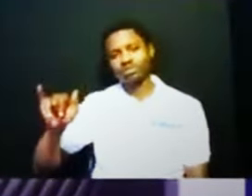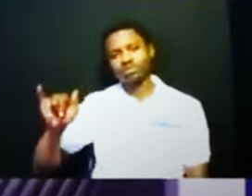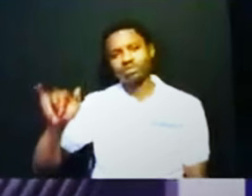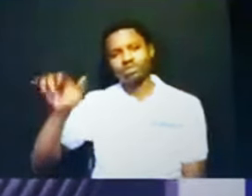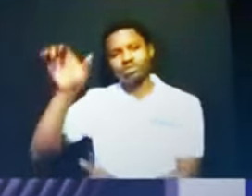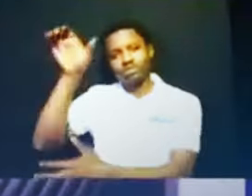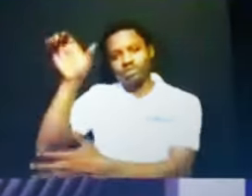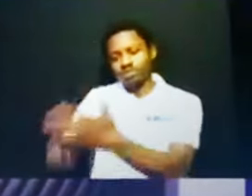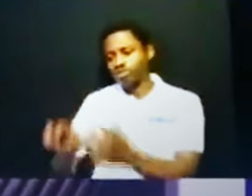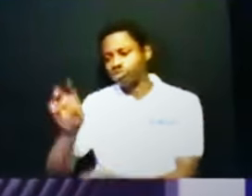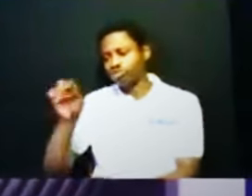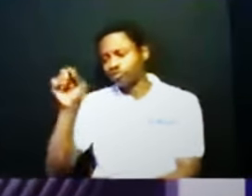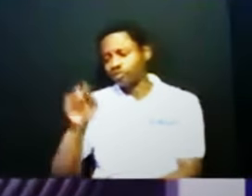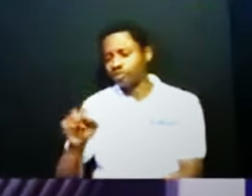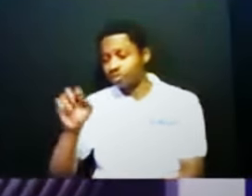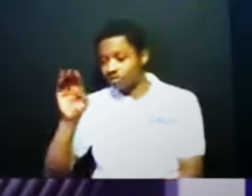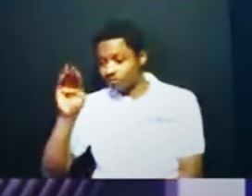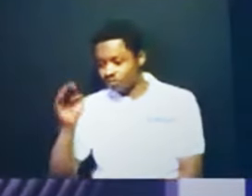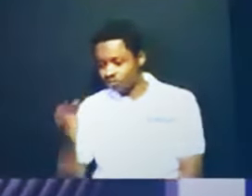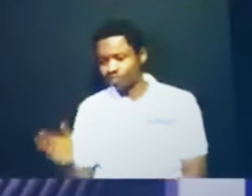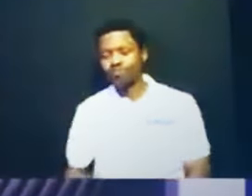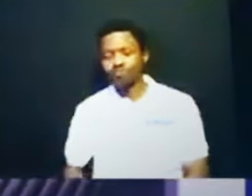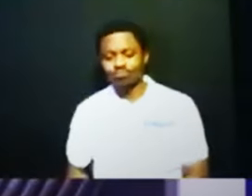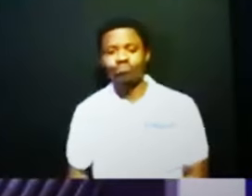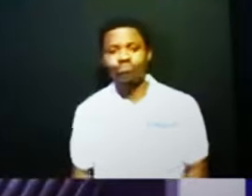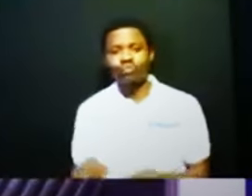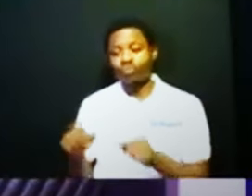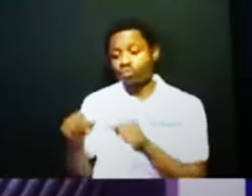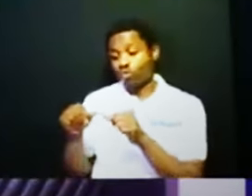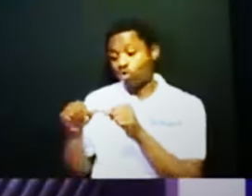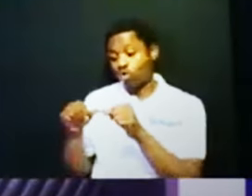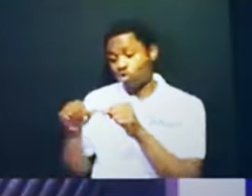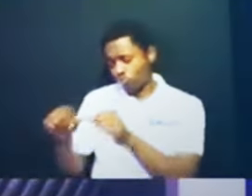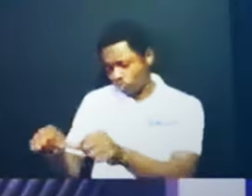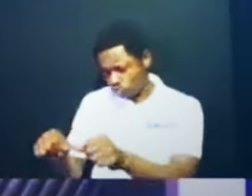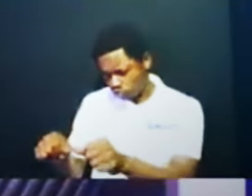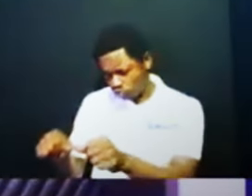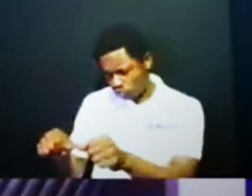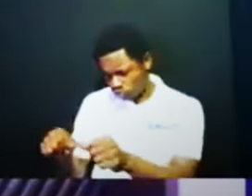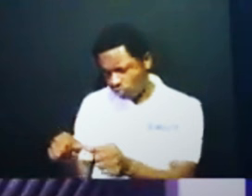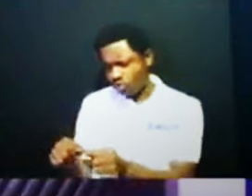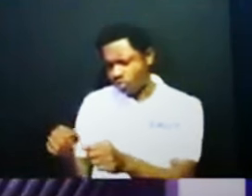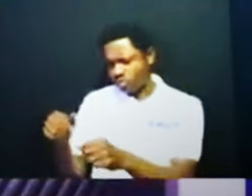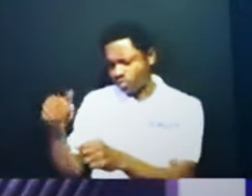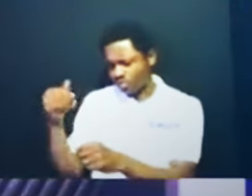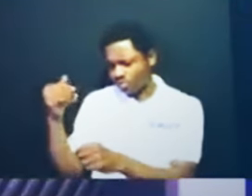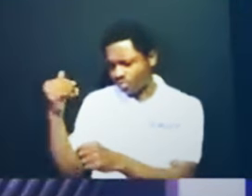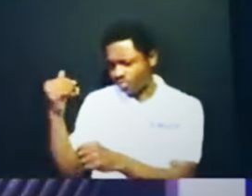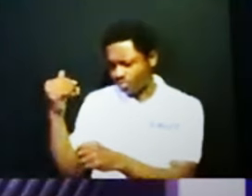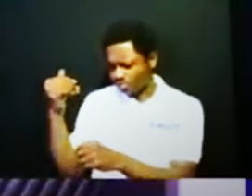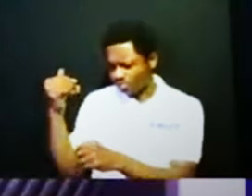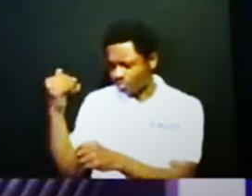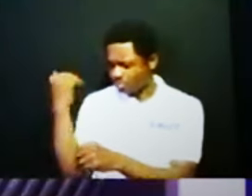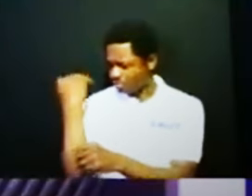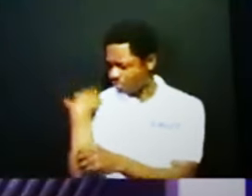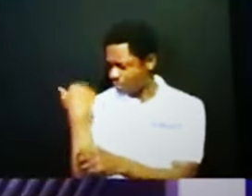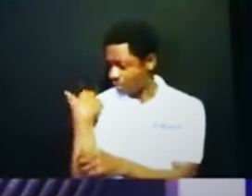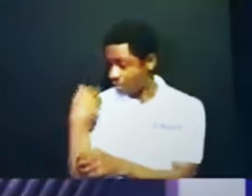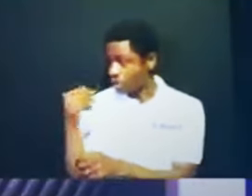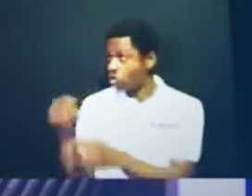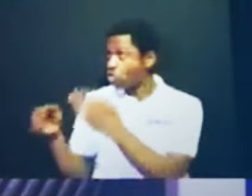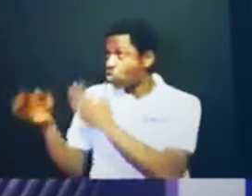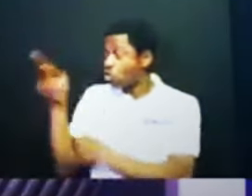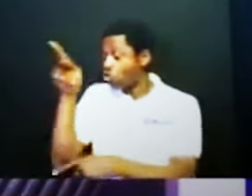2 Timothy 2:14. Keep reminding God's people of these things. Warn them before God